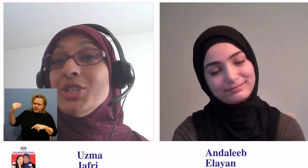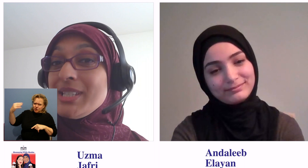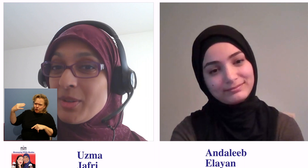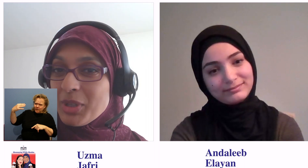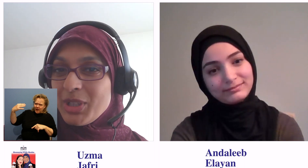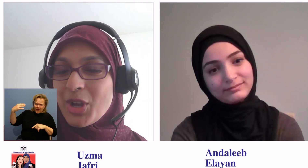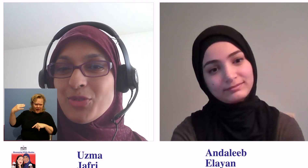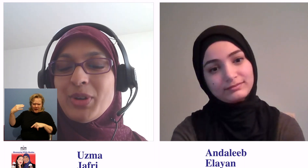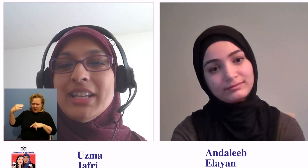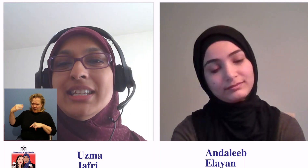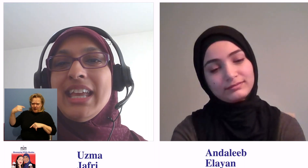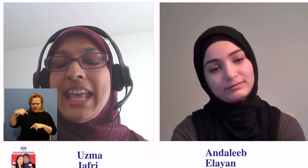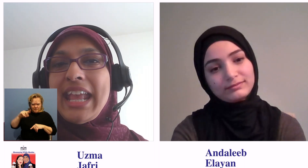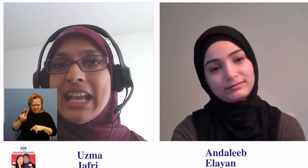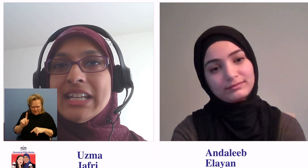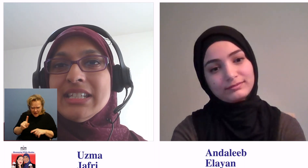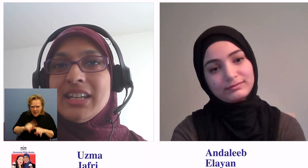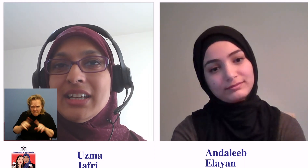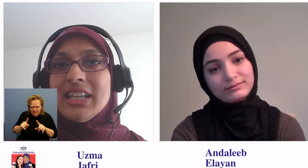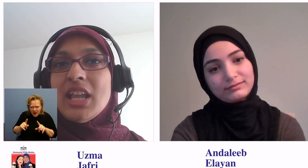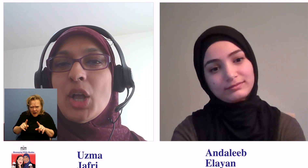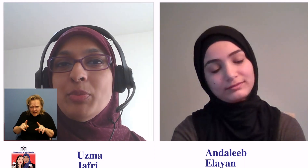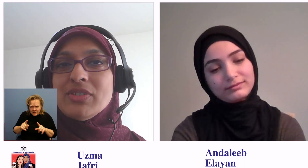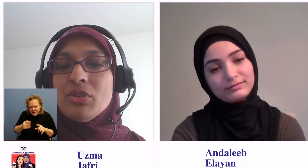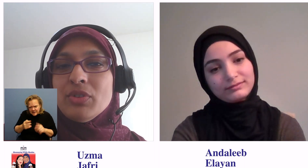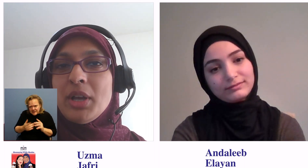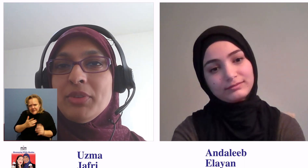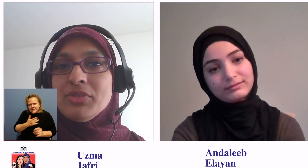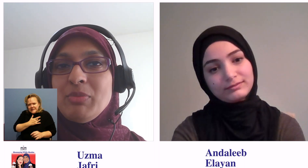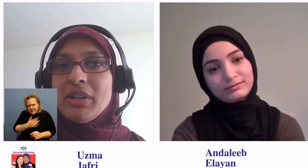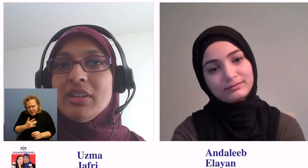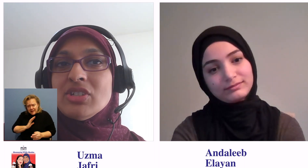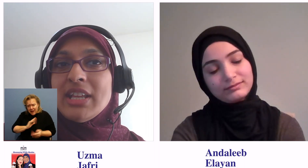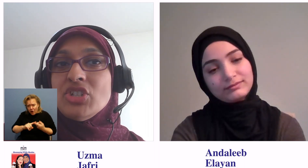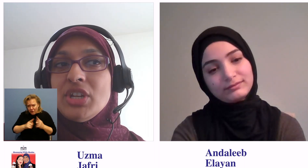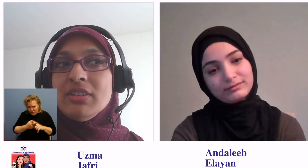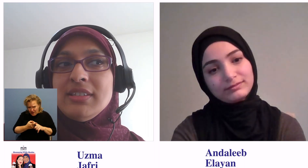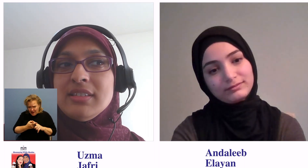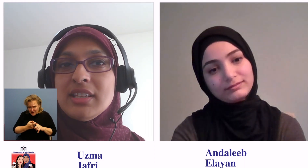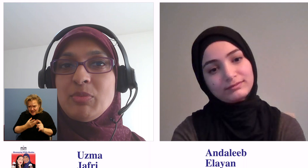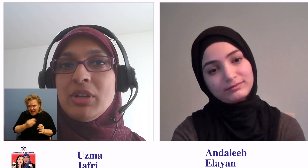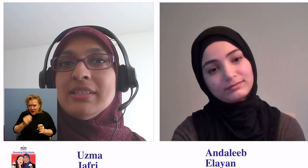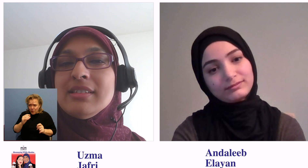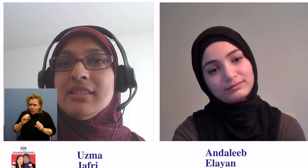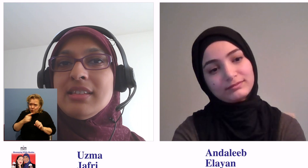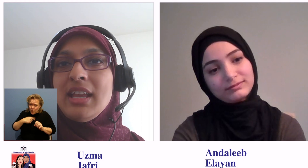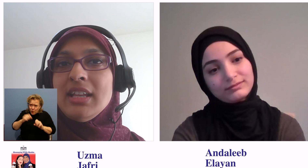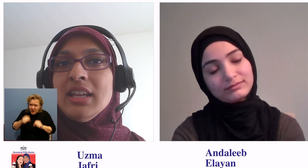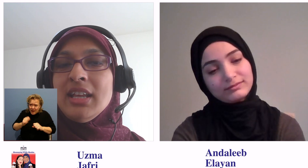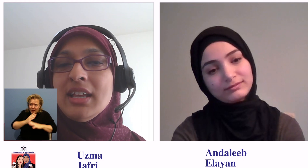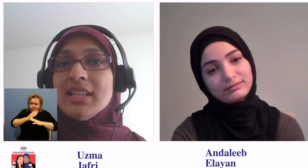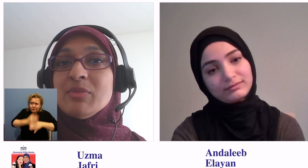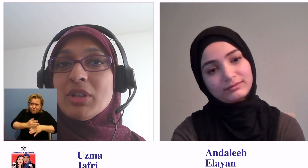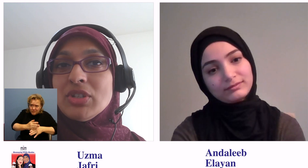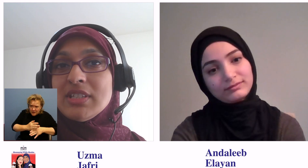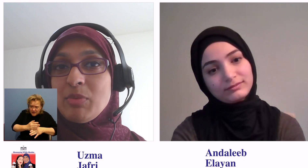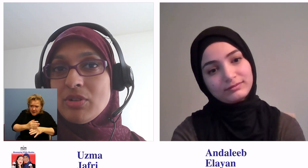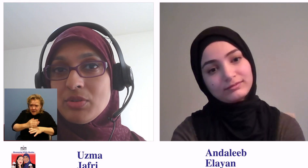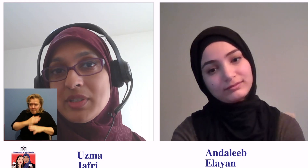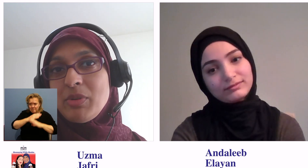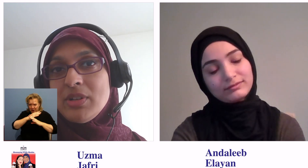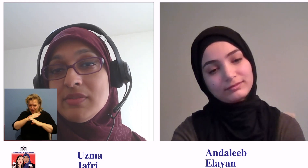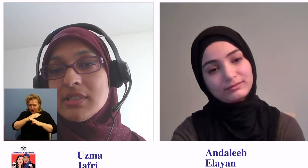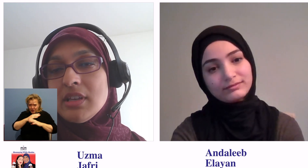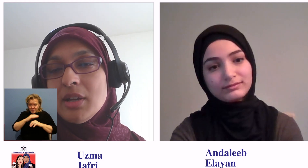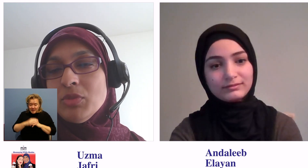technology is typically our friend and, uh, can help us overcome those barriers and share these experiences and especially the